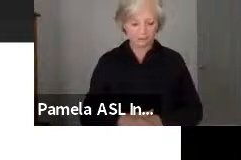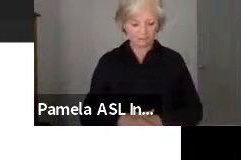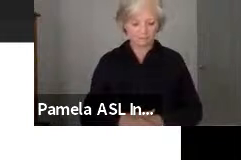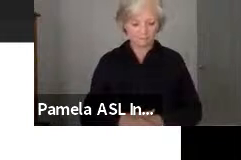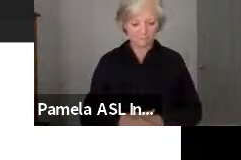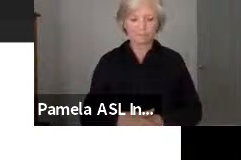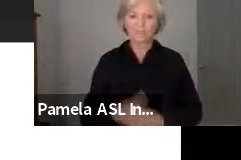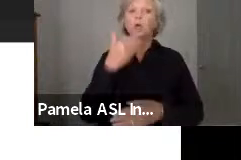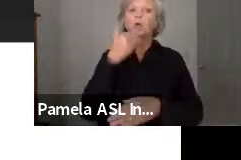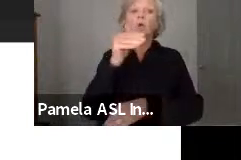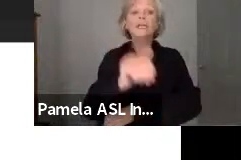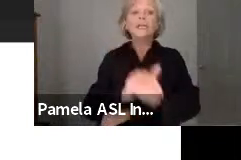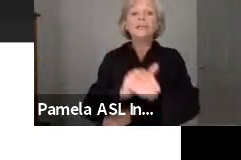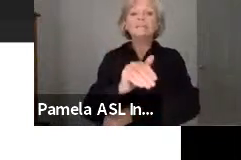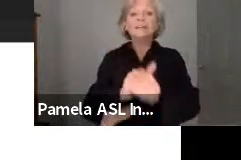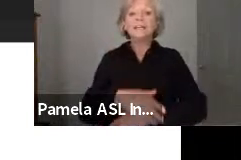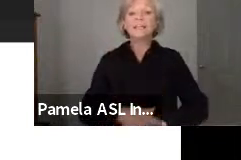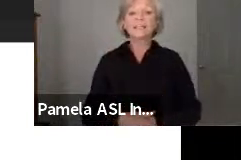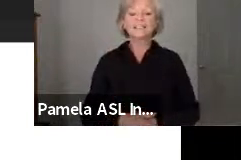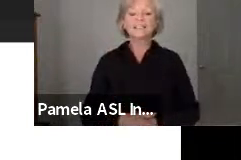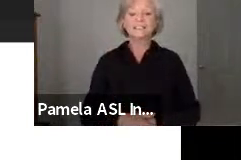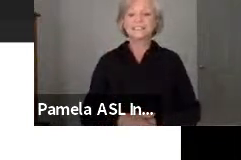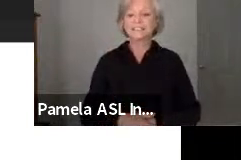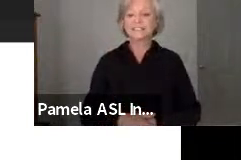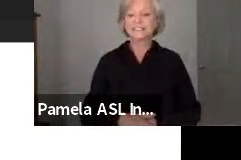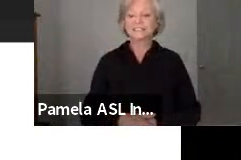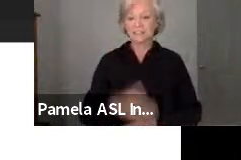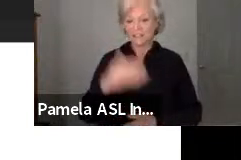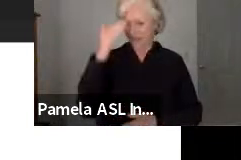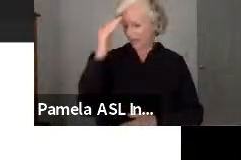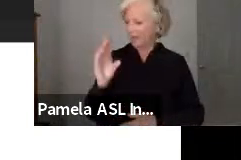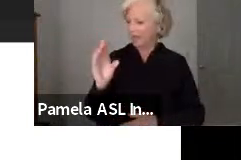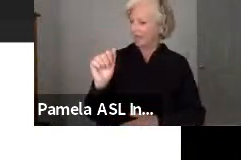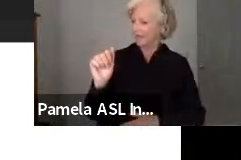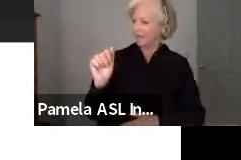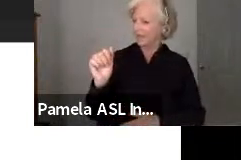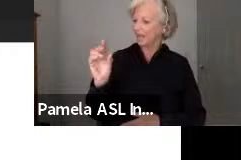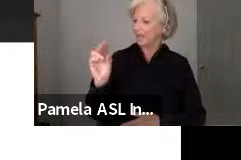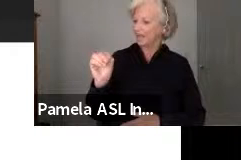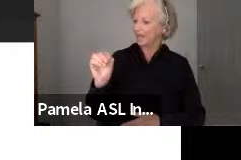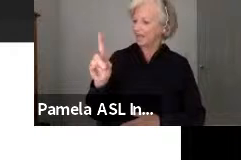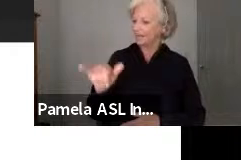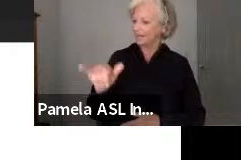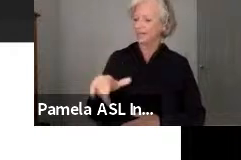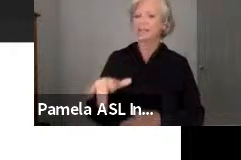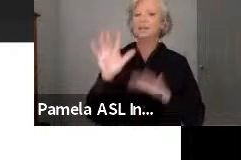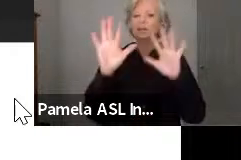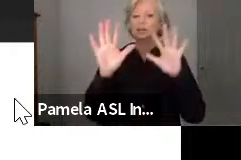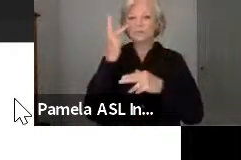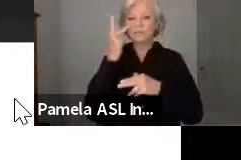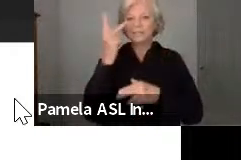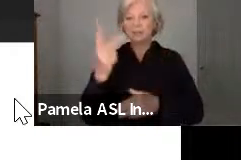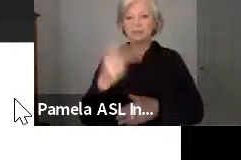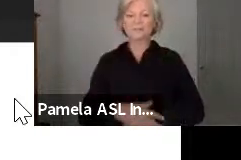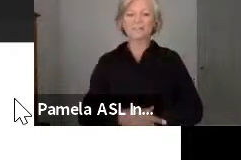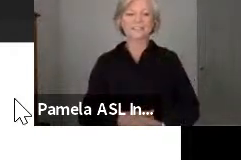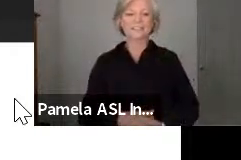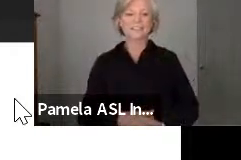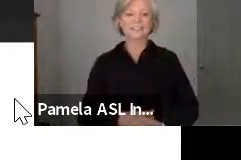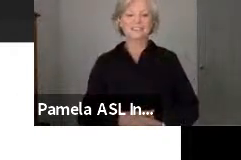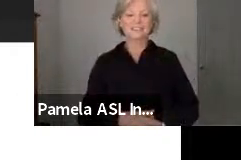Good evening. Hey, Andy. How are you all? It's great to see you all. Buenas noches. When we